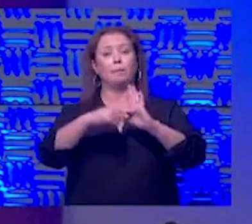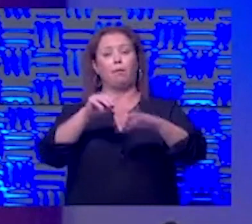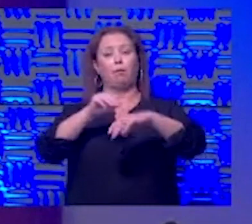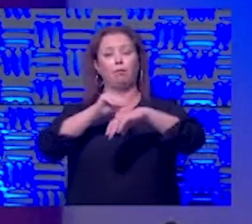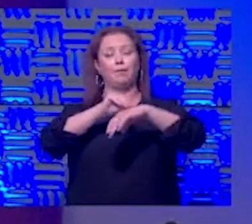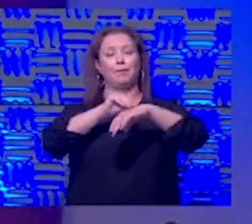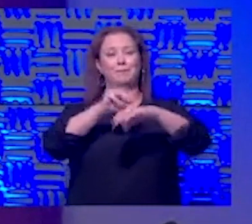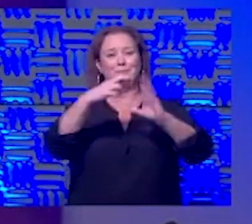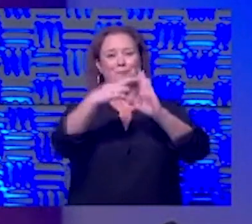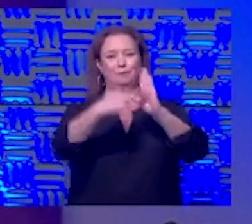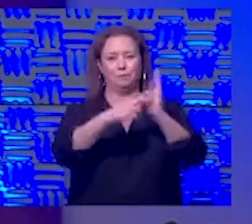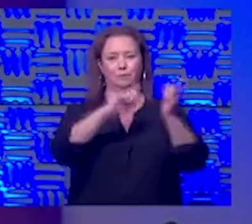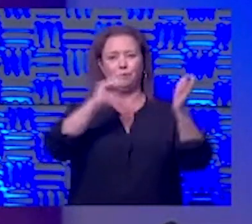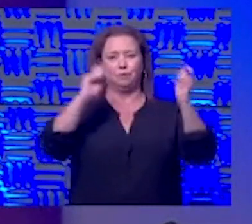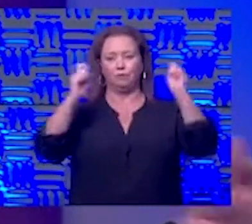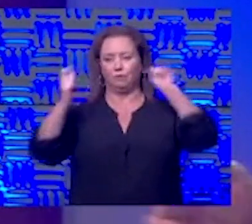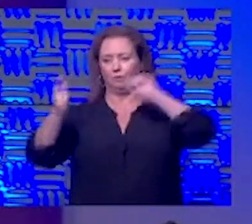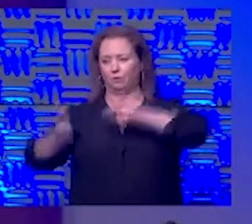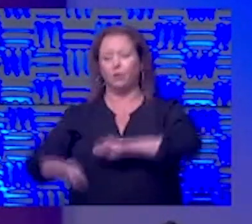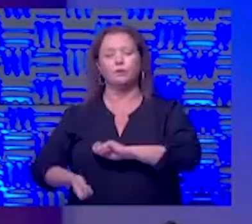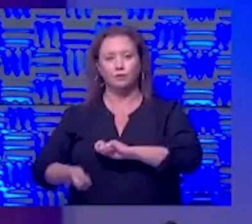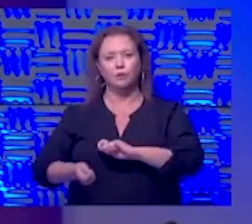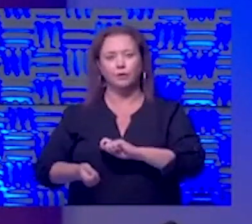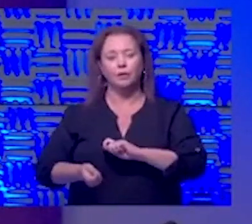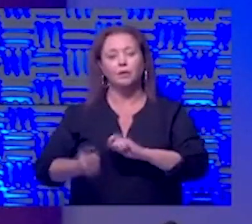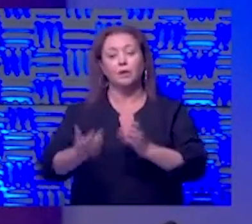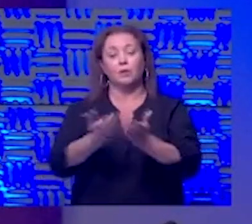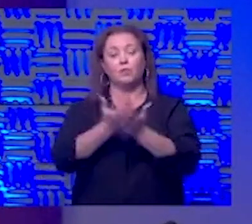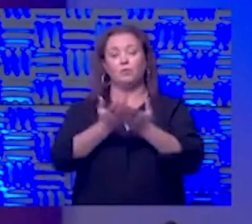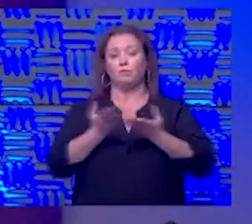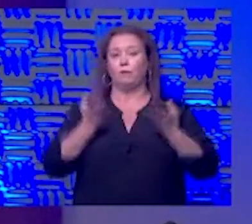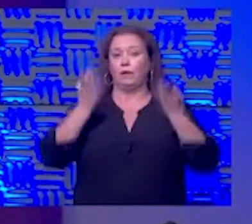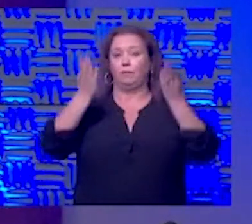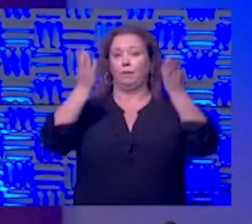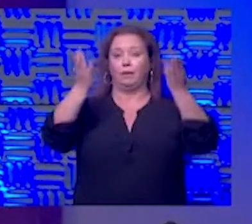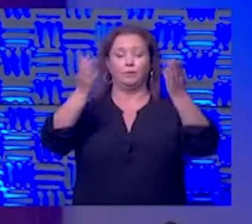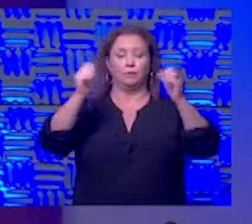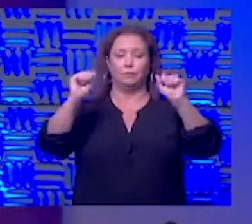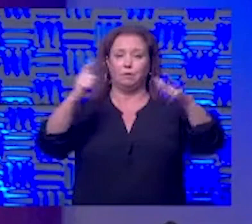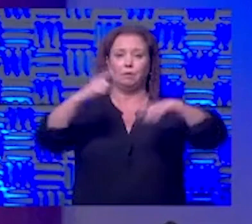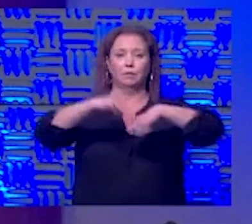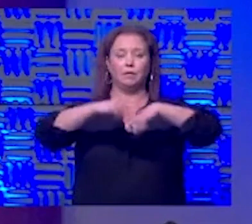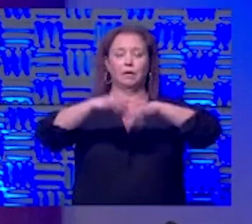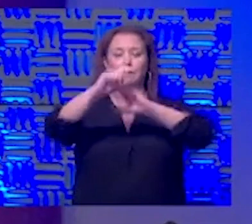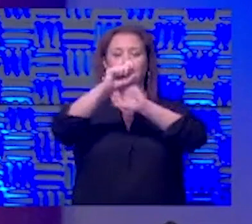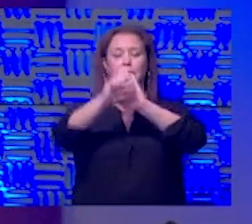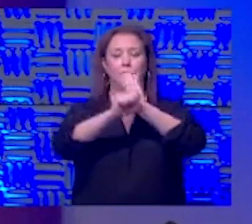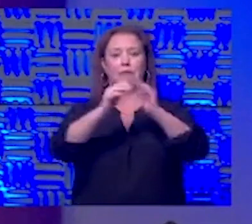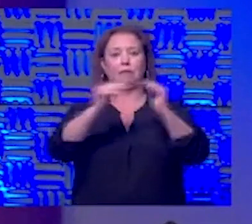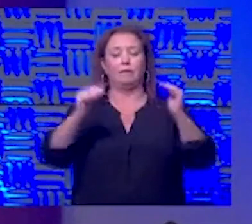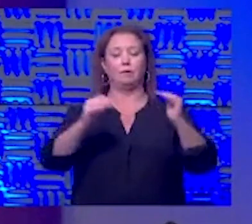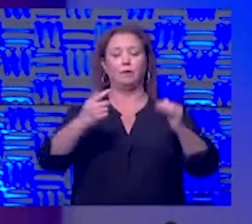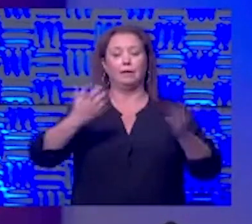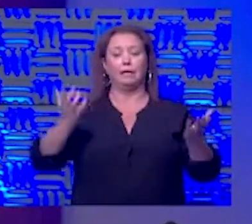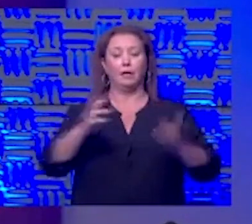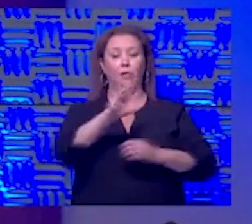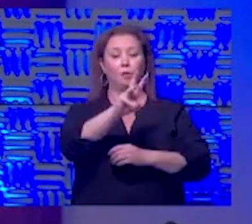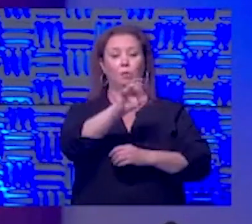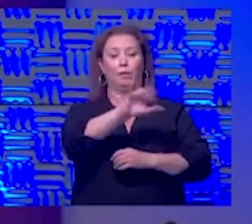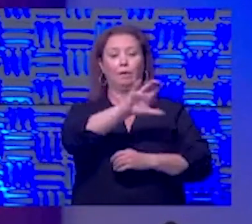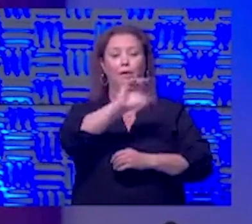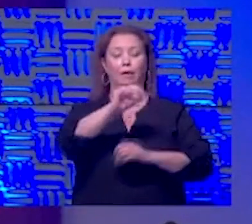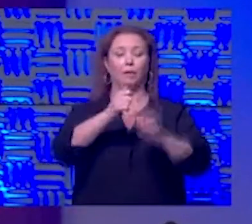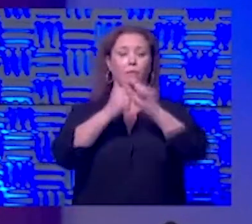is changing, right? We do have new recommendations sort of all the time at the state level. We in Wyandotte are in line